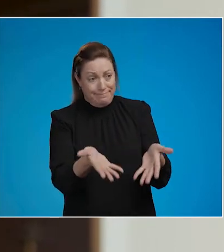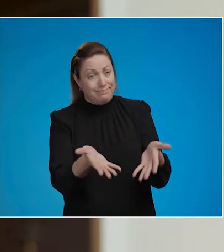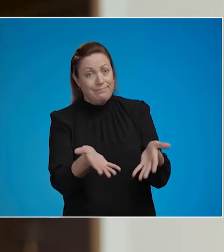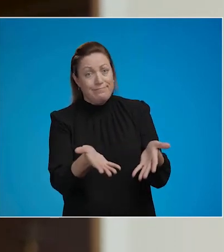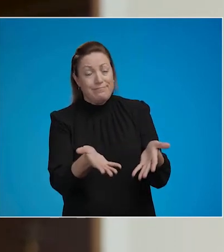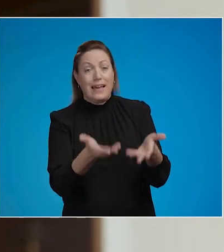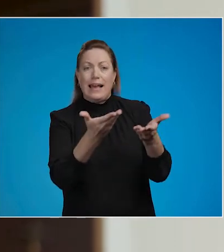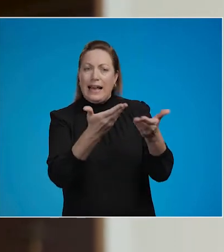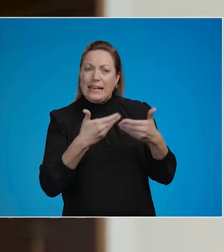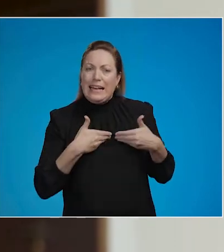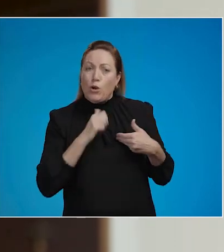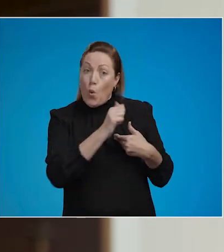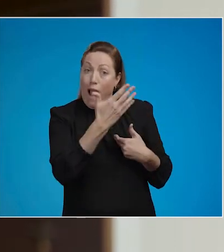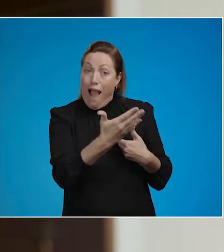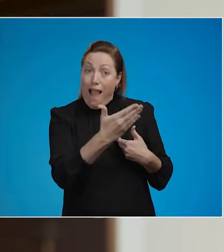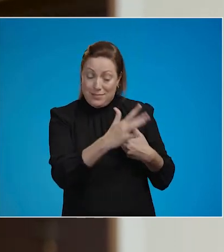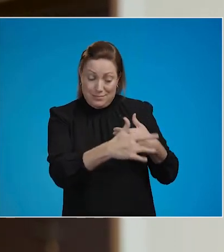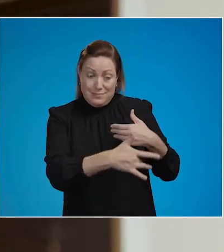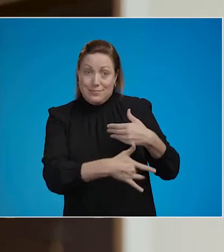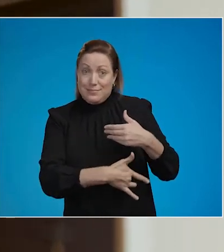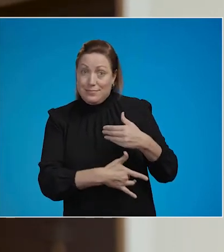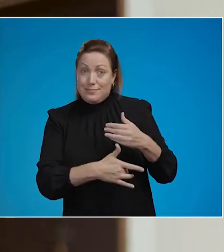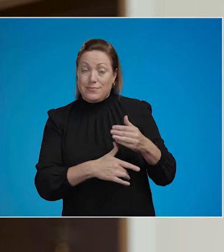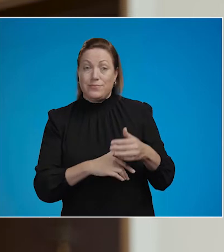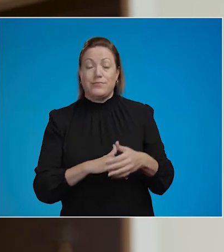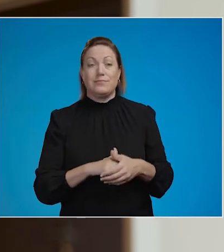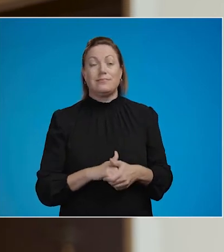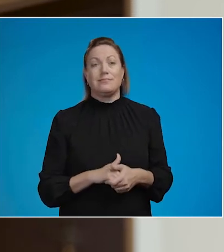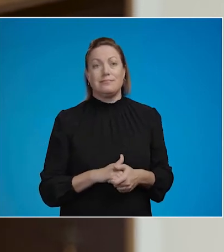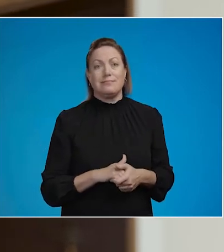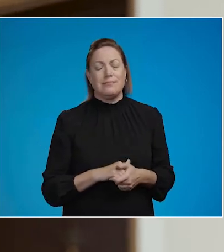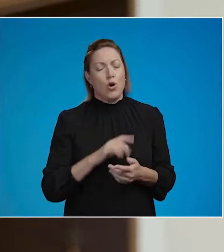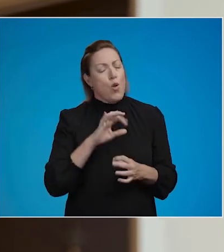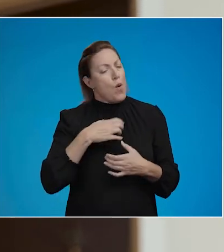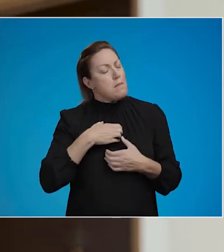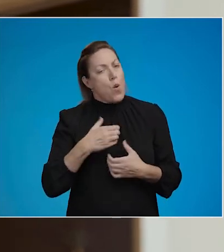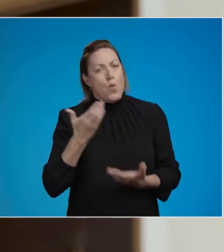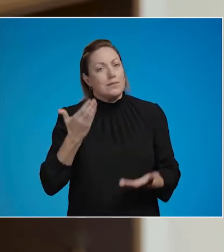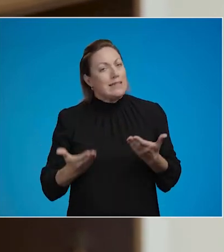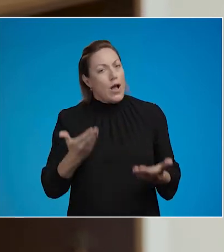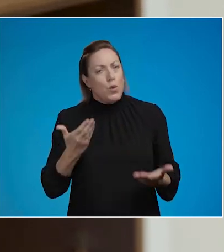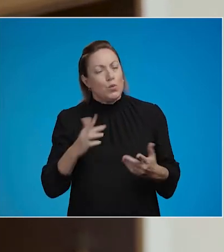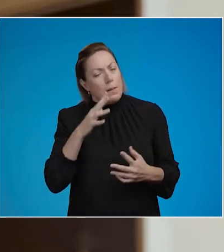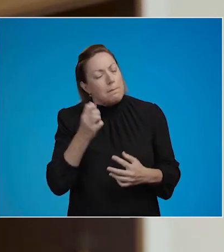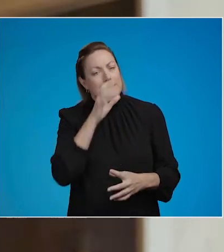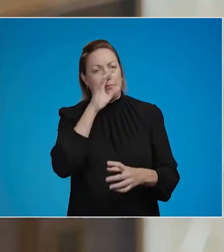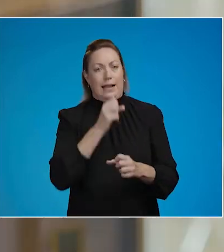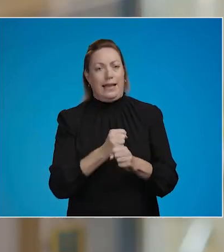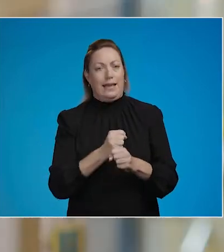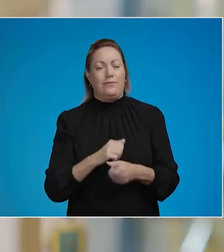Give me your hand. Put it into my side. Doubt no longer, but believe.